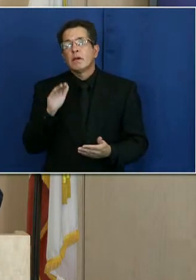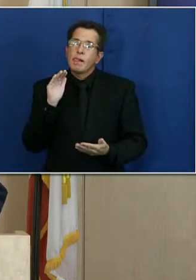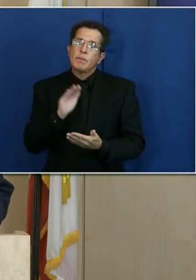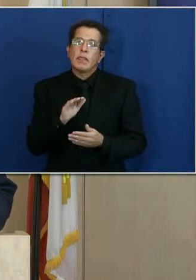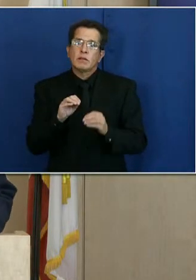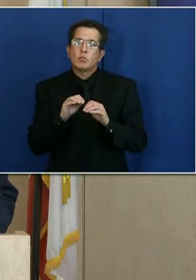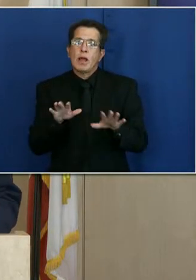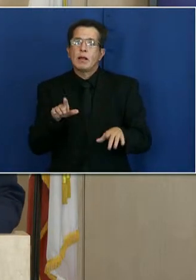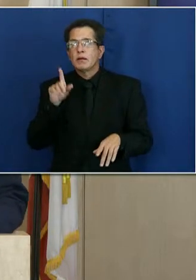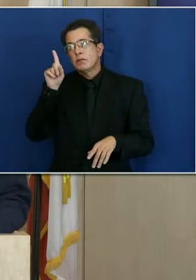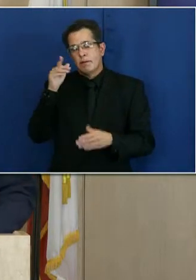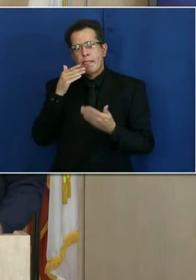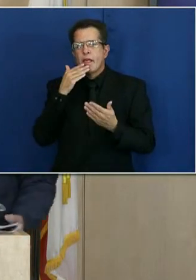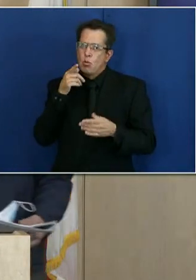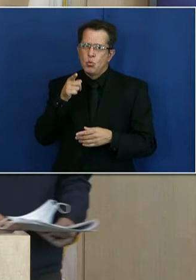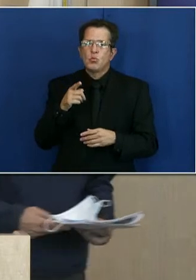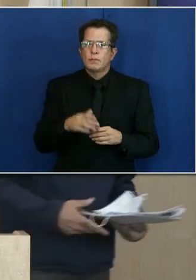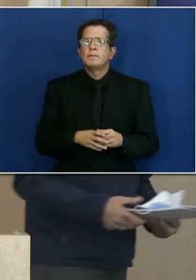thank you.